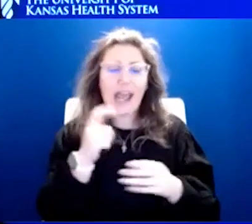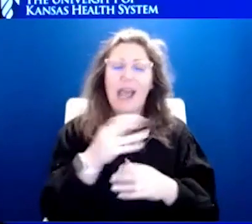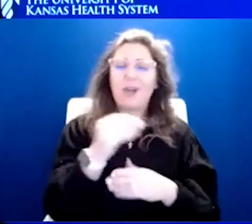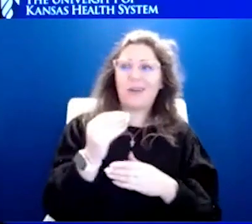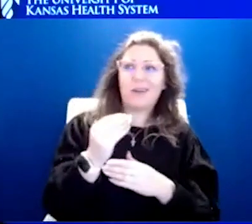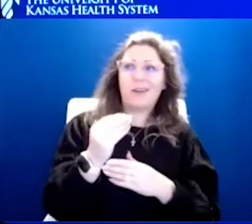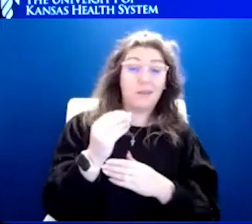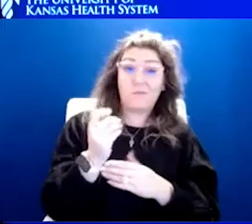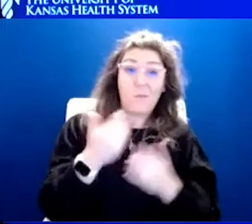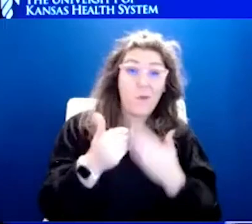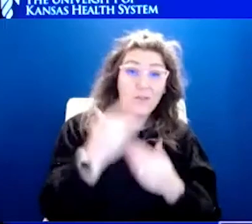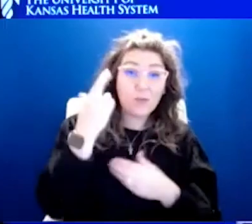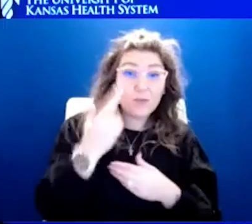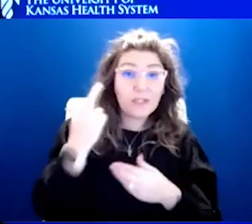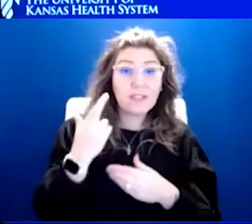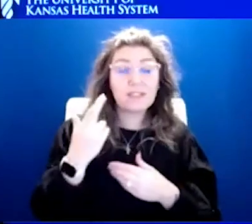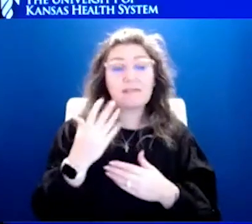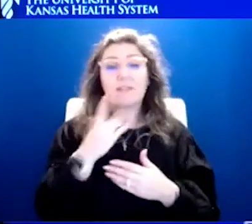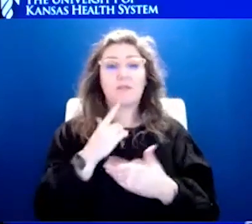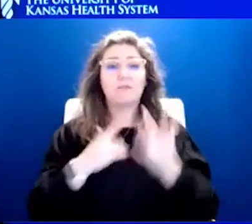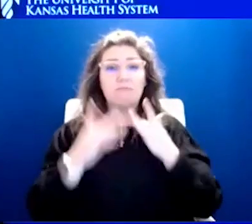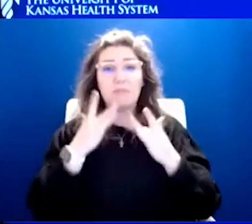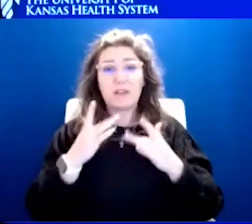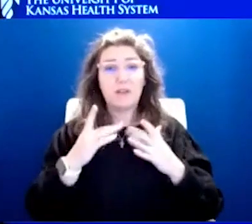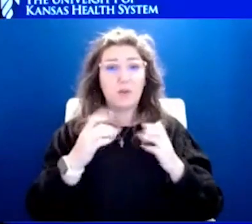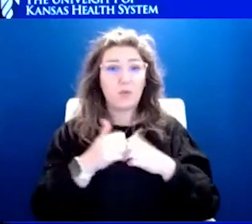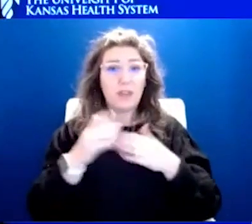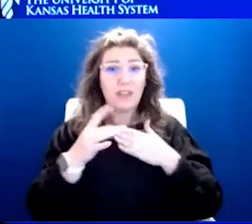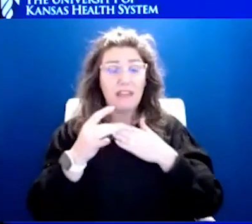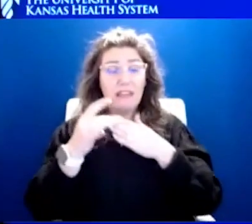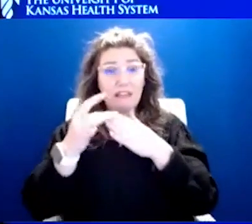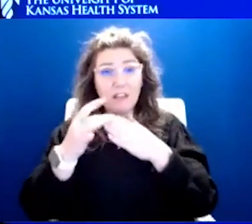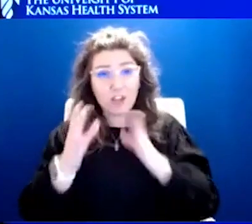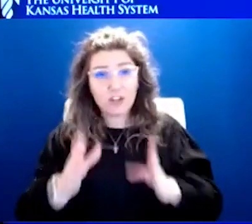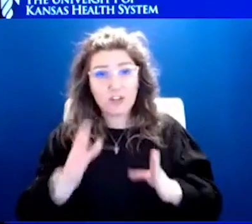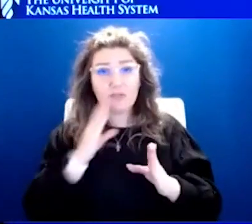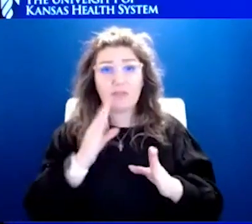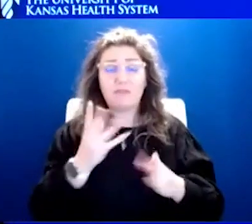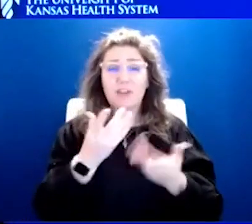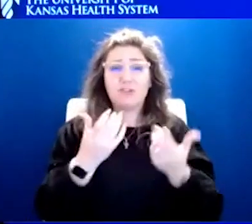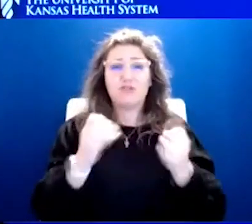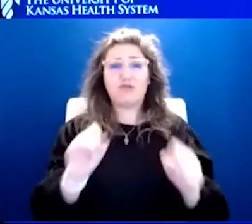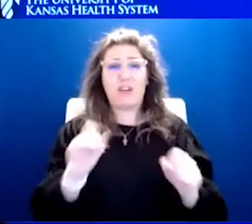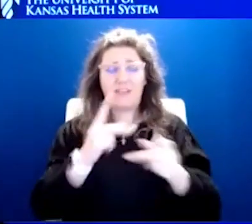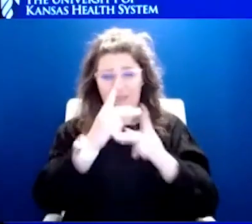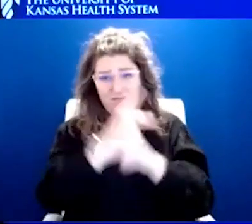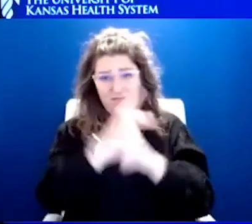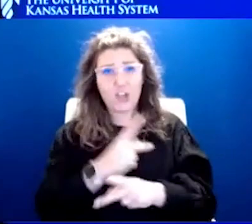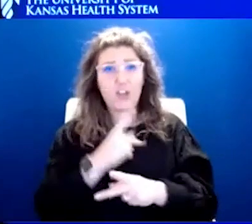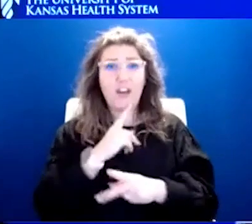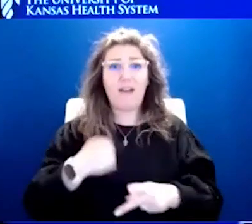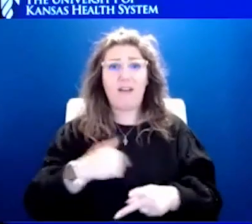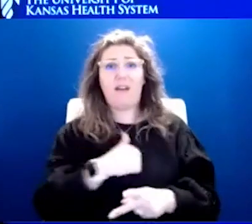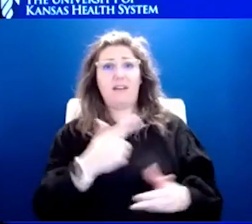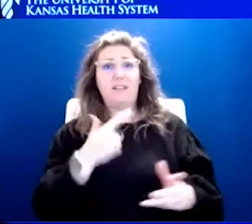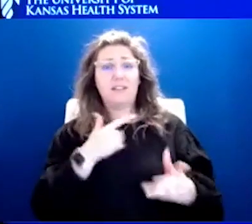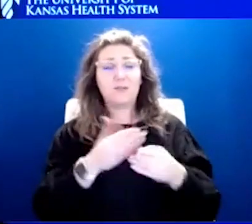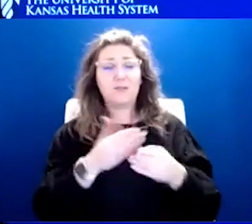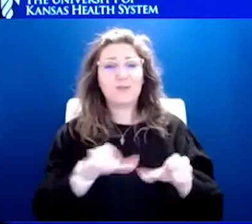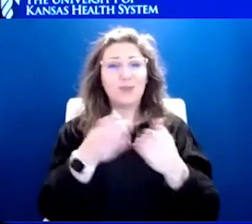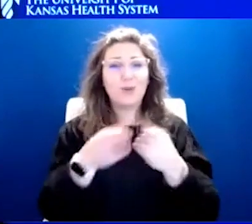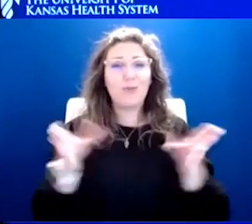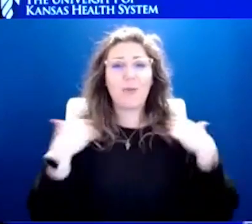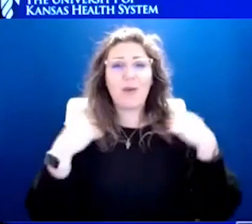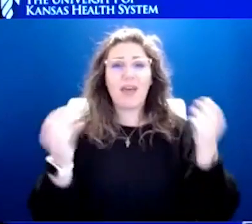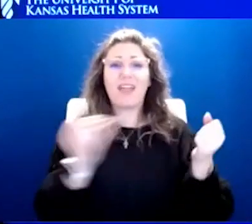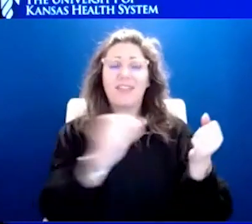a myopia in leadership to try and handcuff the ability for us to do public health and have public health